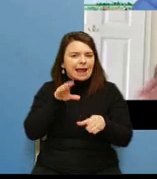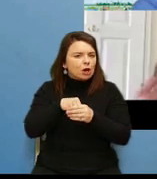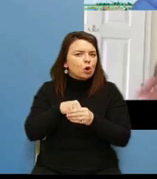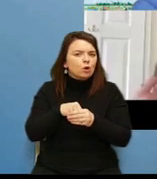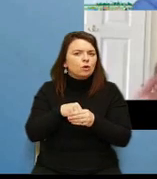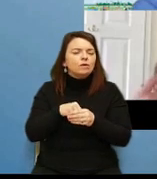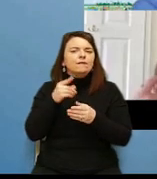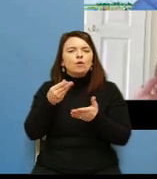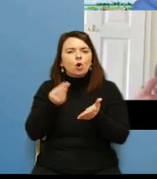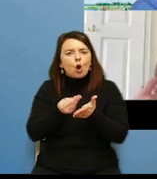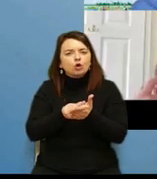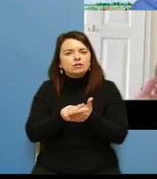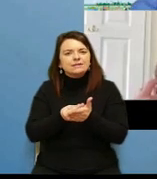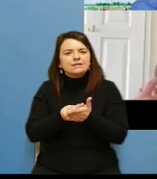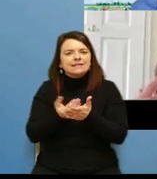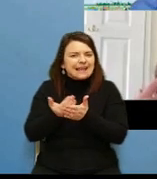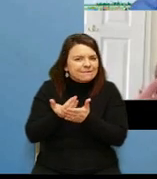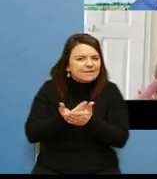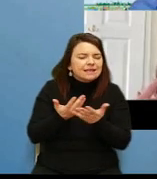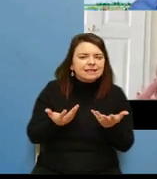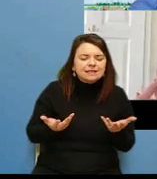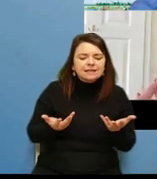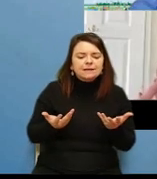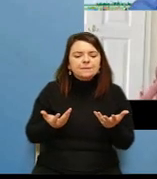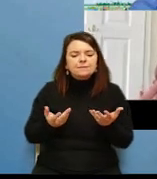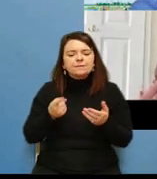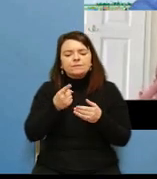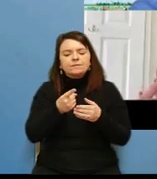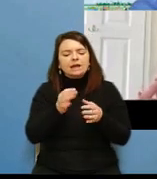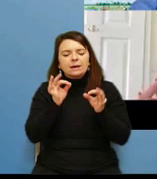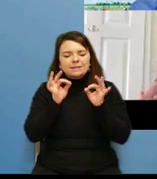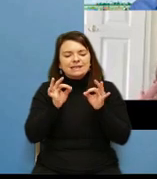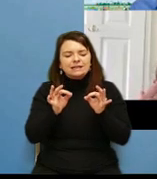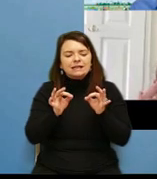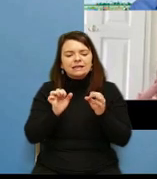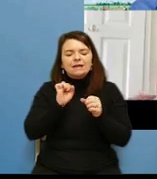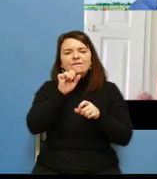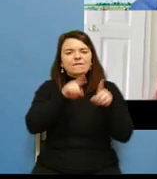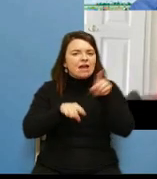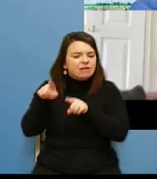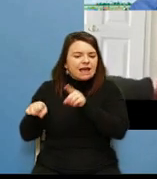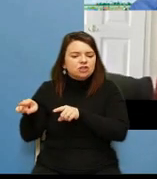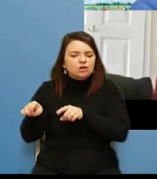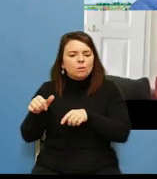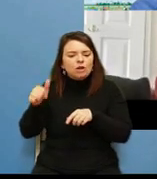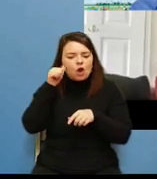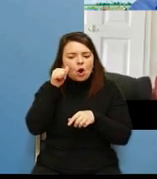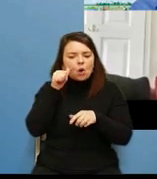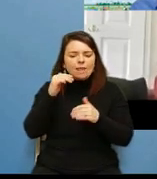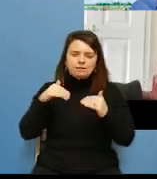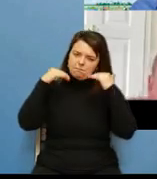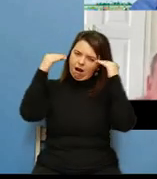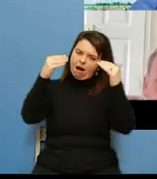could legitimately include around cost effectiveness? Because I'm just conscious about the financial challenge that we've got for next year, and in particular, I suppose Hein's comment